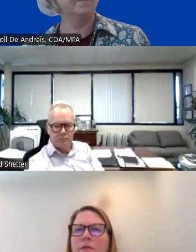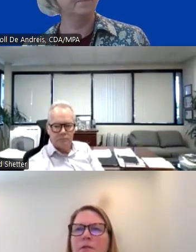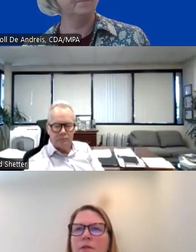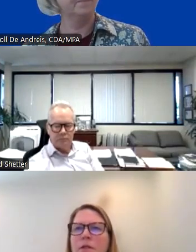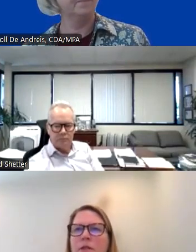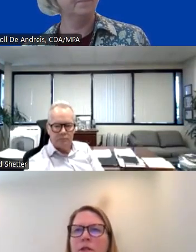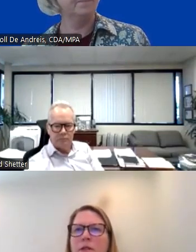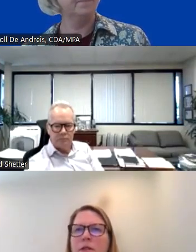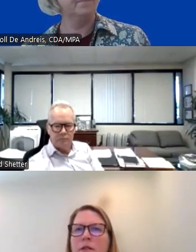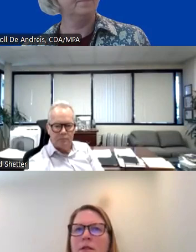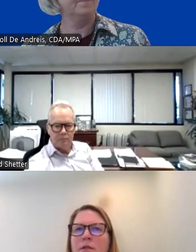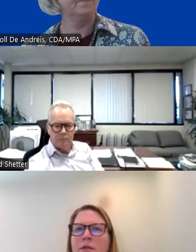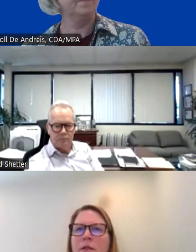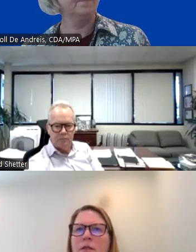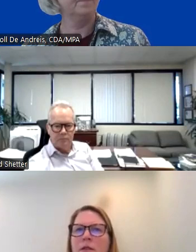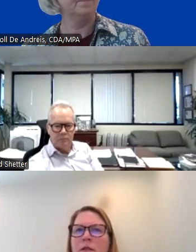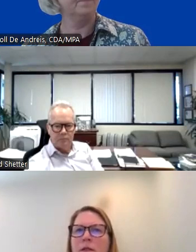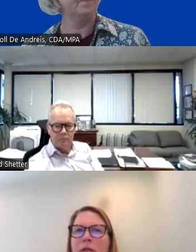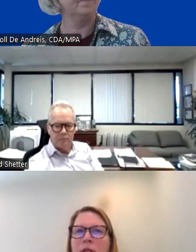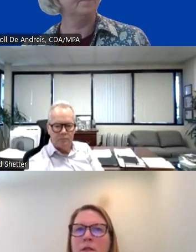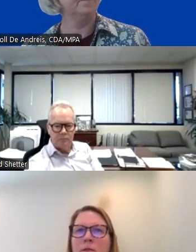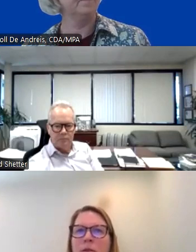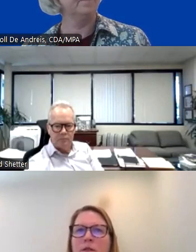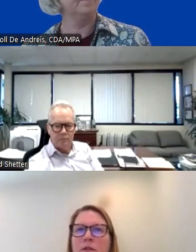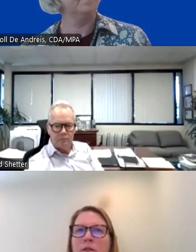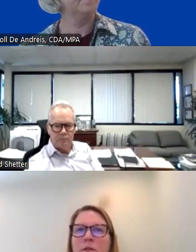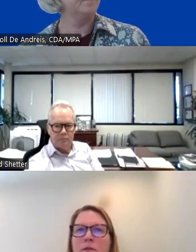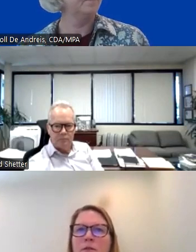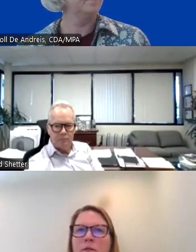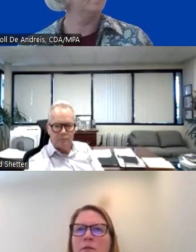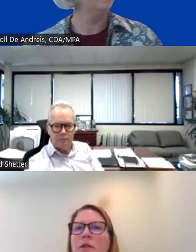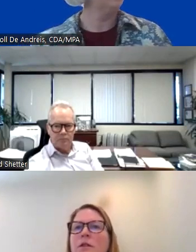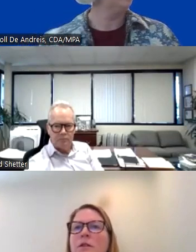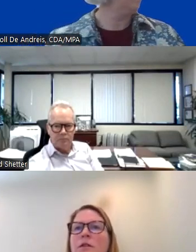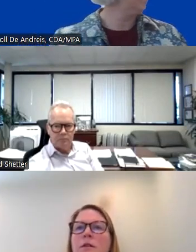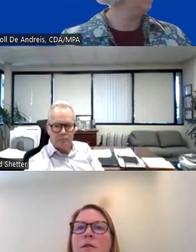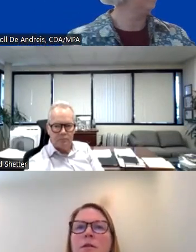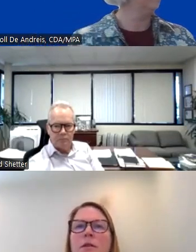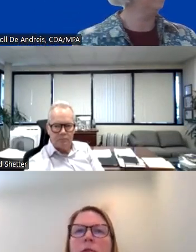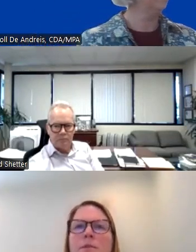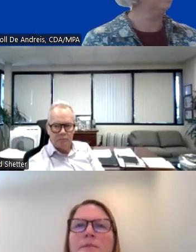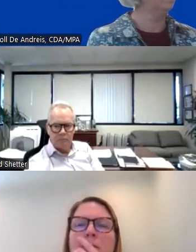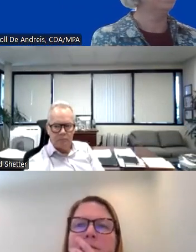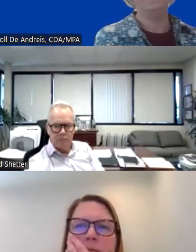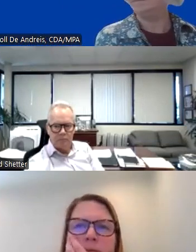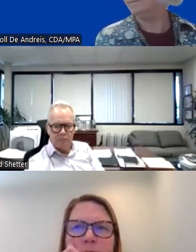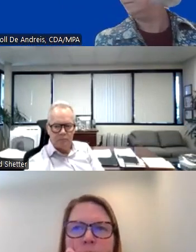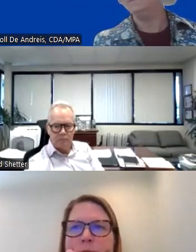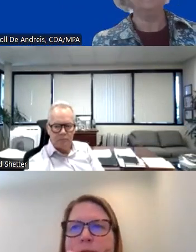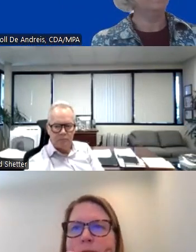ask for help. And I don't know, we need to explore